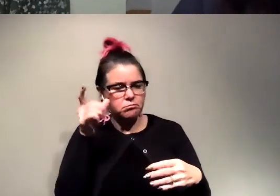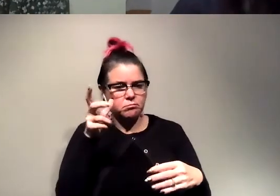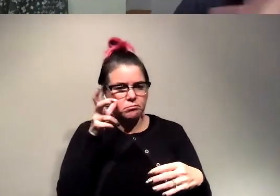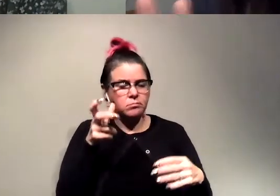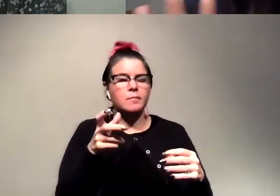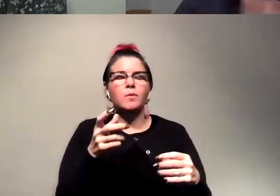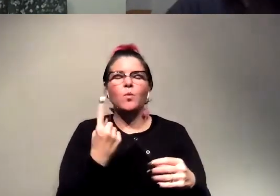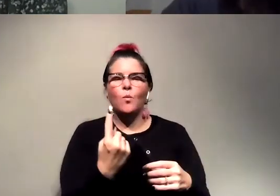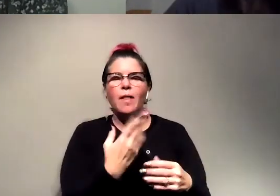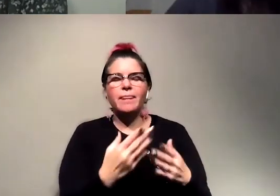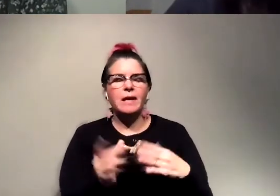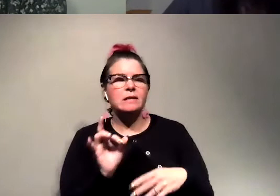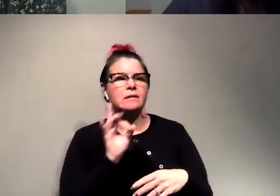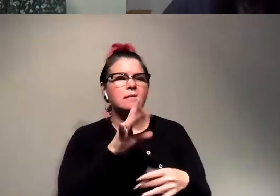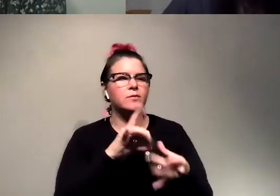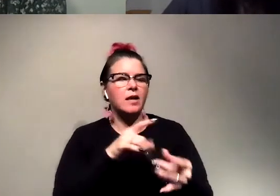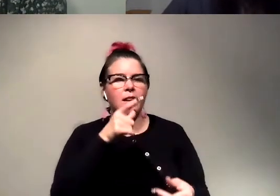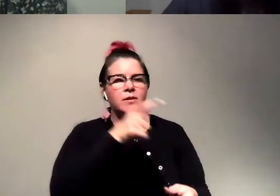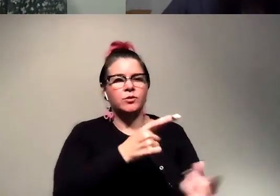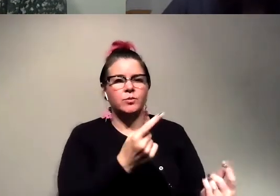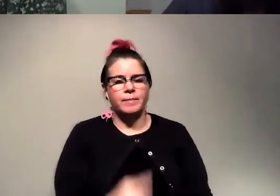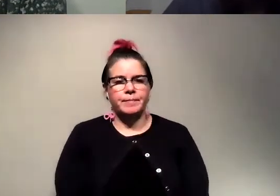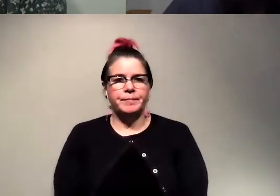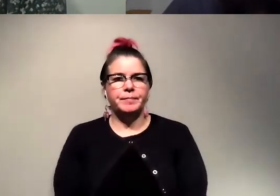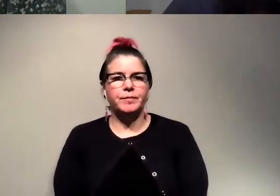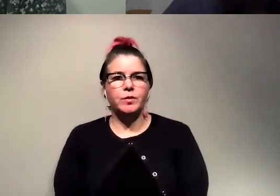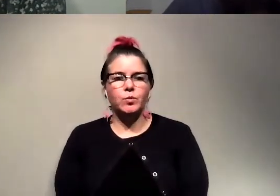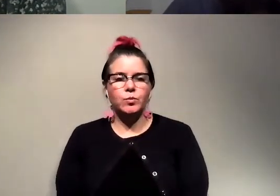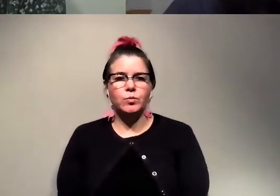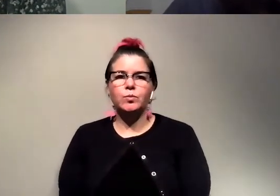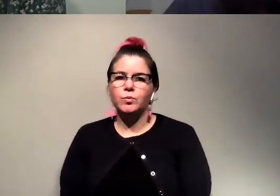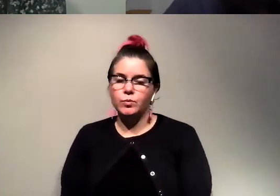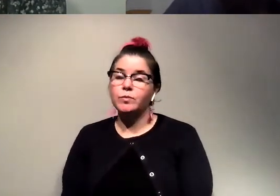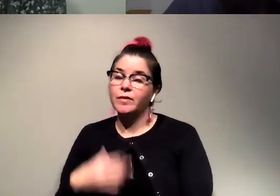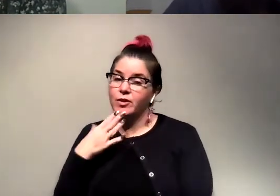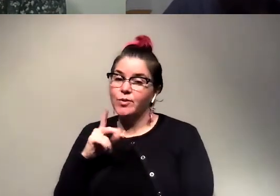what do you want everybody in the world to know about lizards? Ooh, that's a really good question.